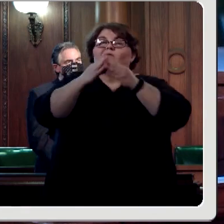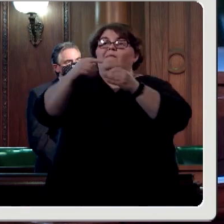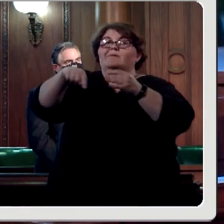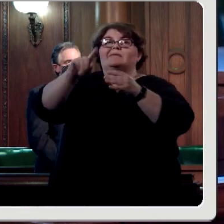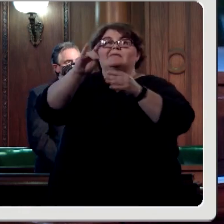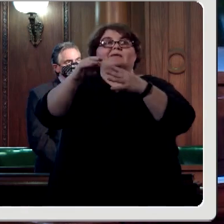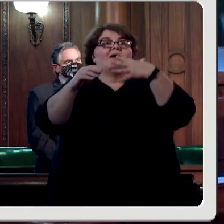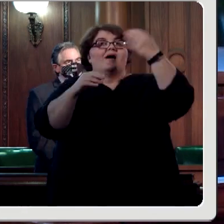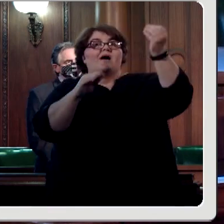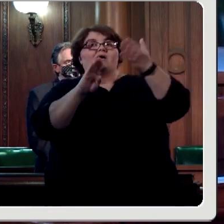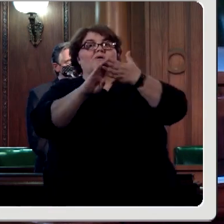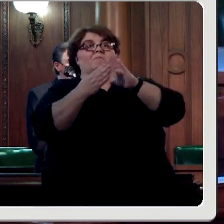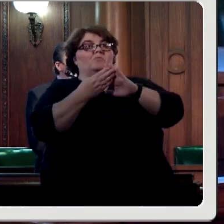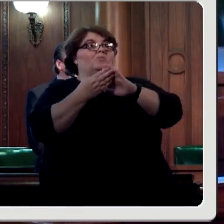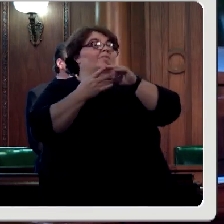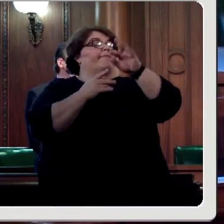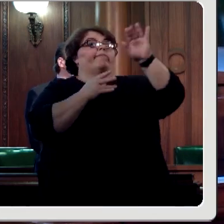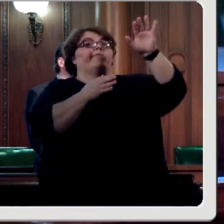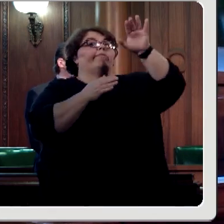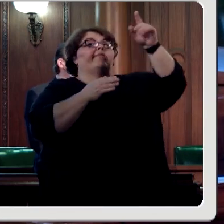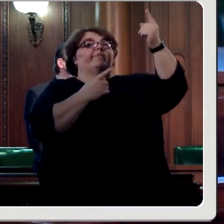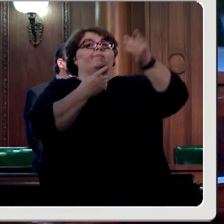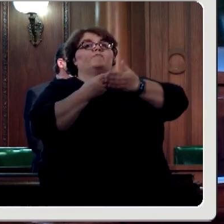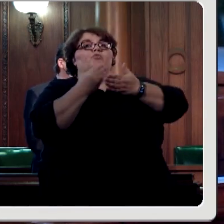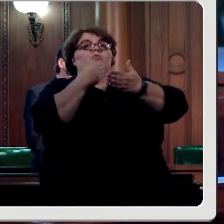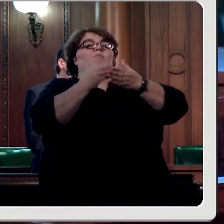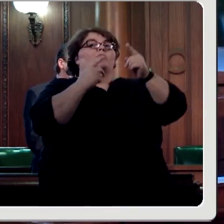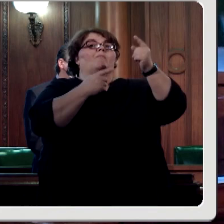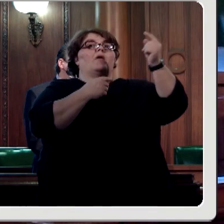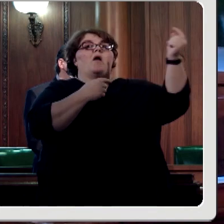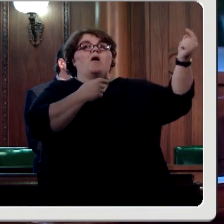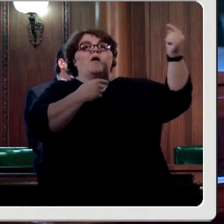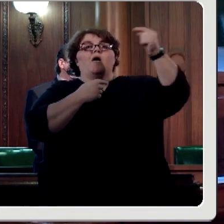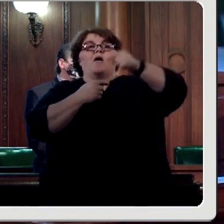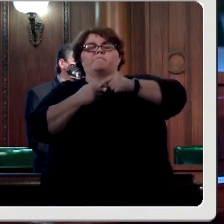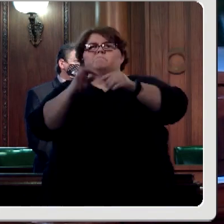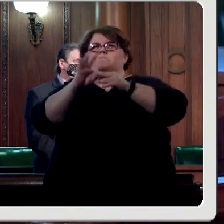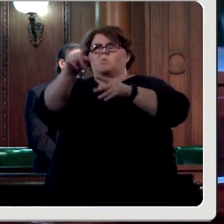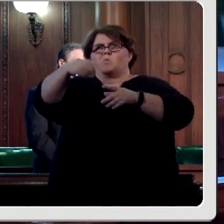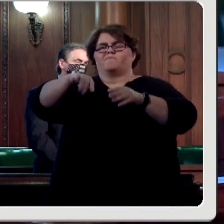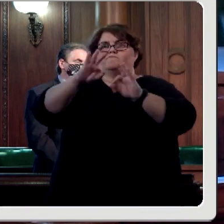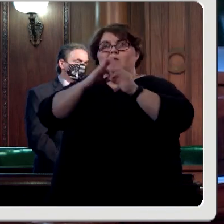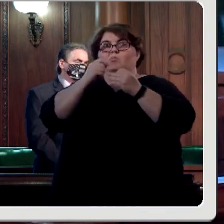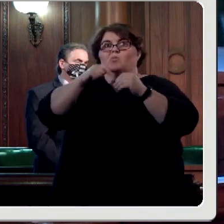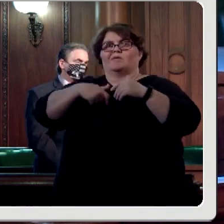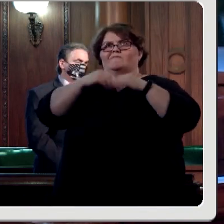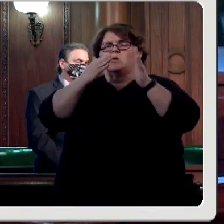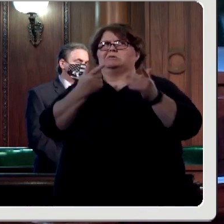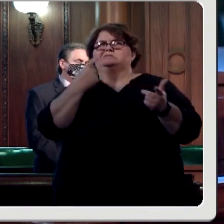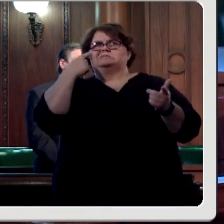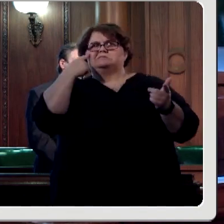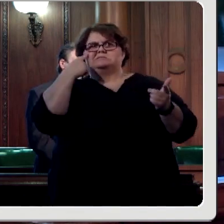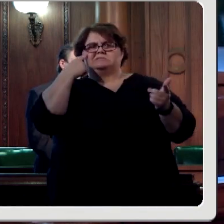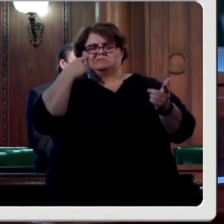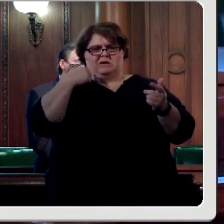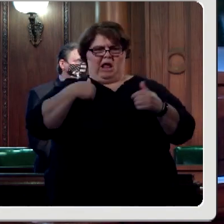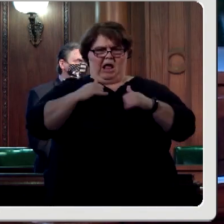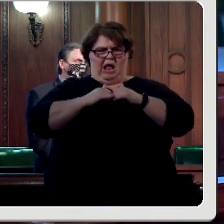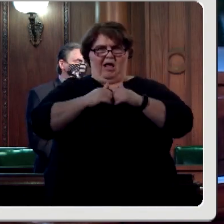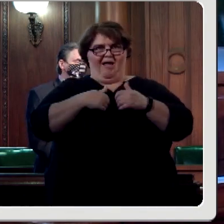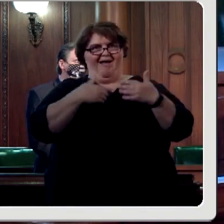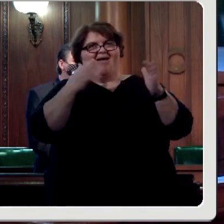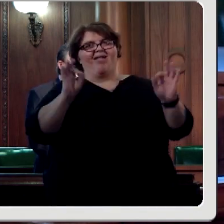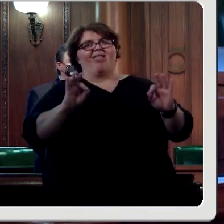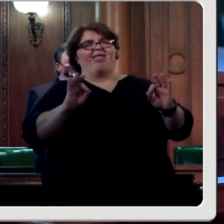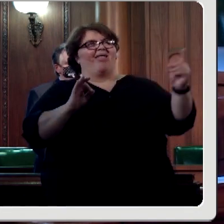we try to alter our lives in ways that allow us to maintain a little more distance, a few more feet? I